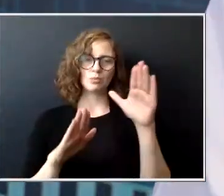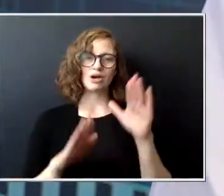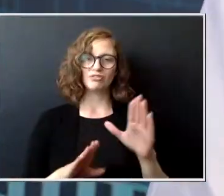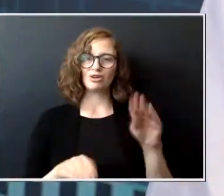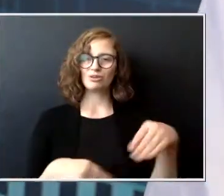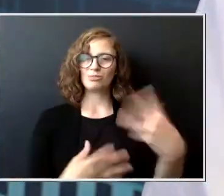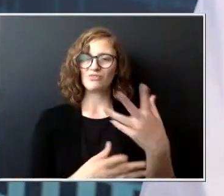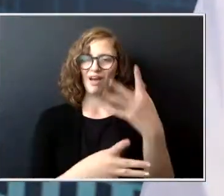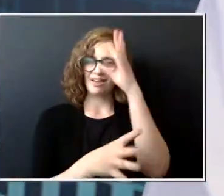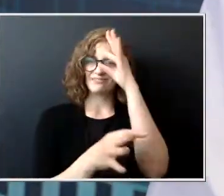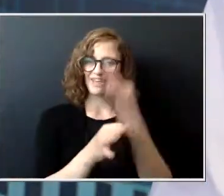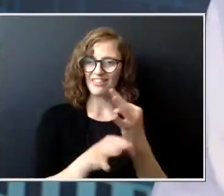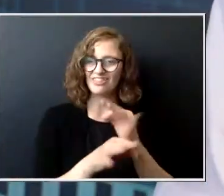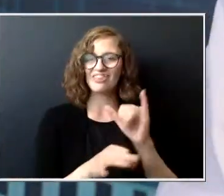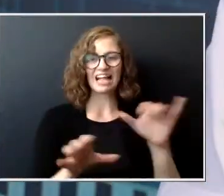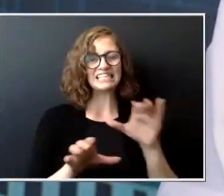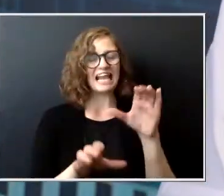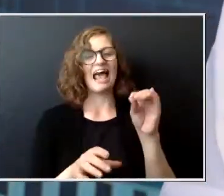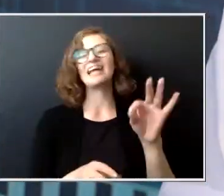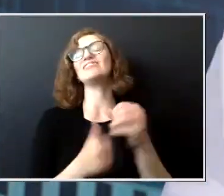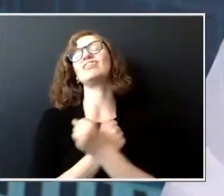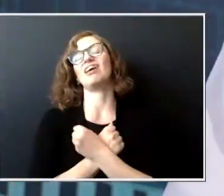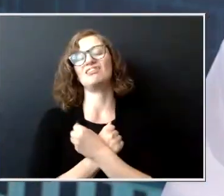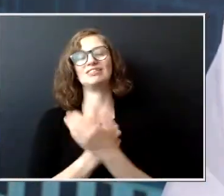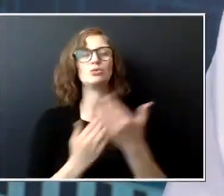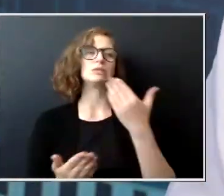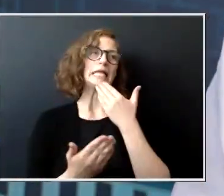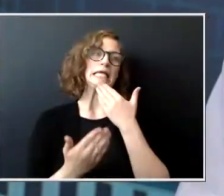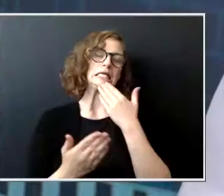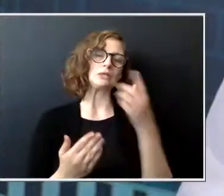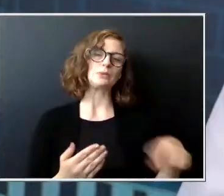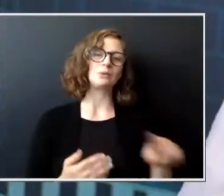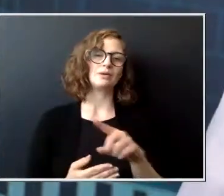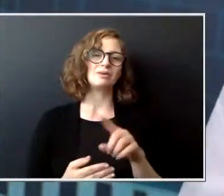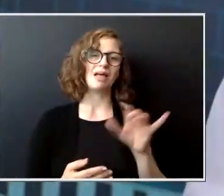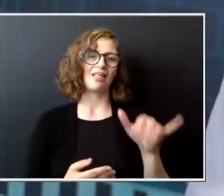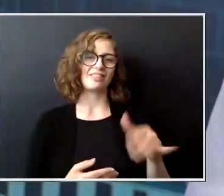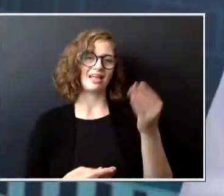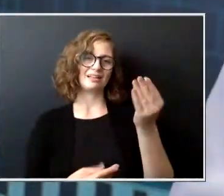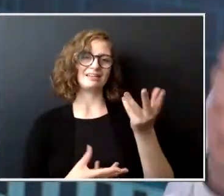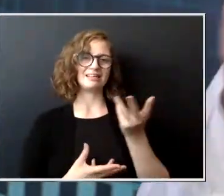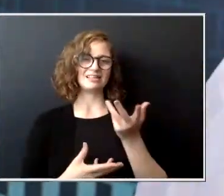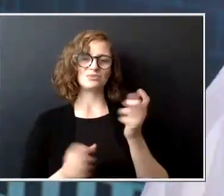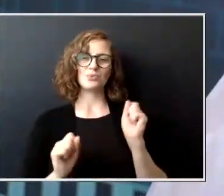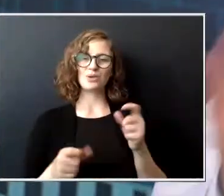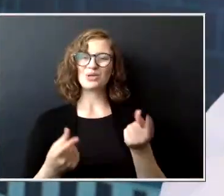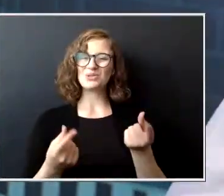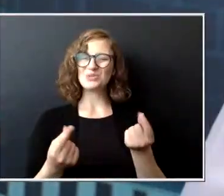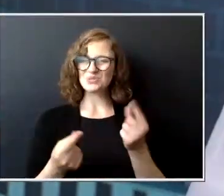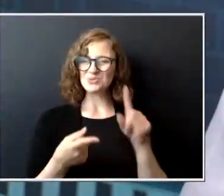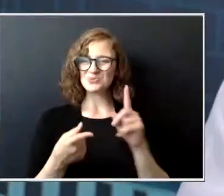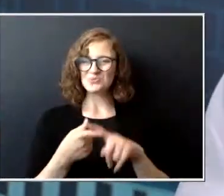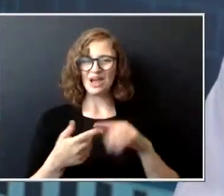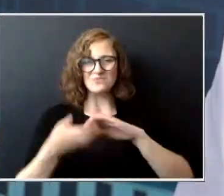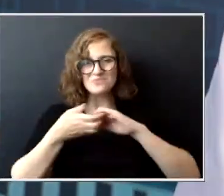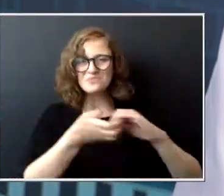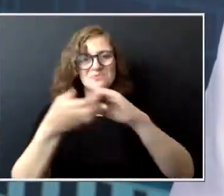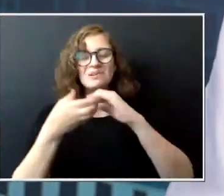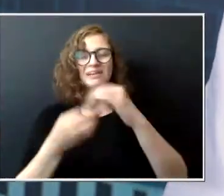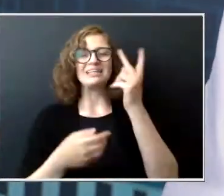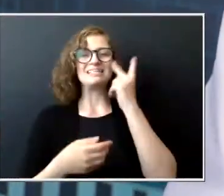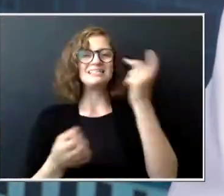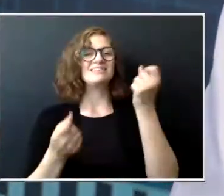and I just want to say thanks to all of you for doing that. And it tells us what we can do when we work together. We see a lot of fights out there in society and things like